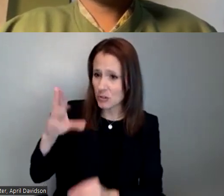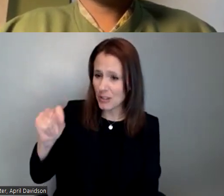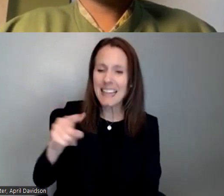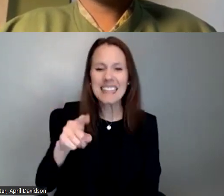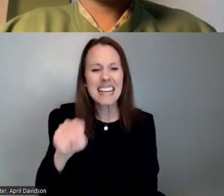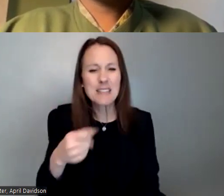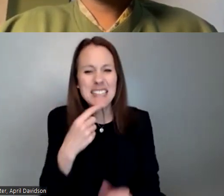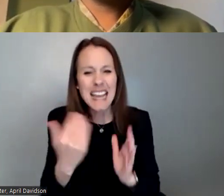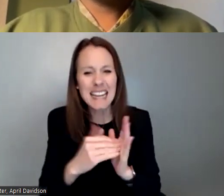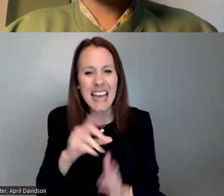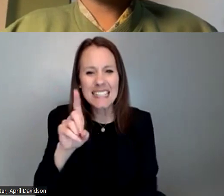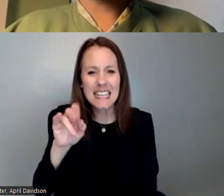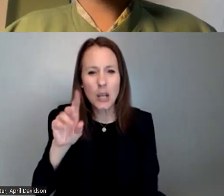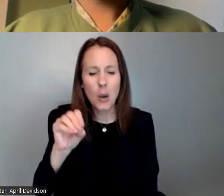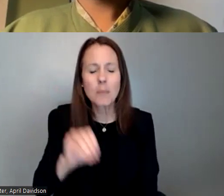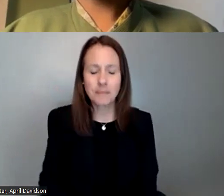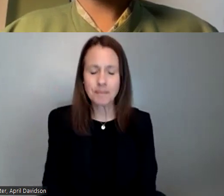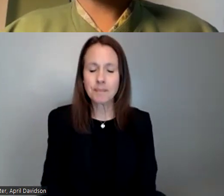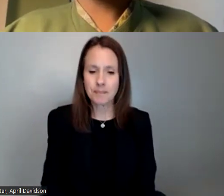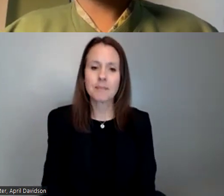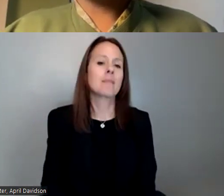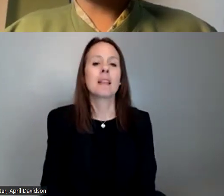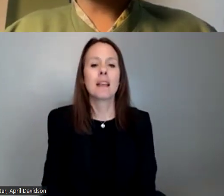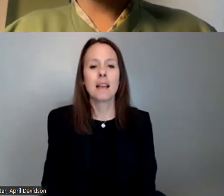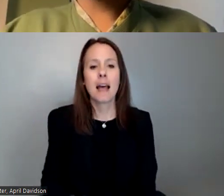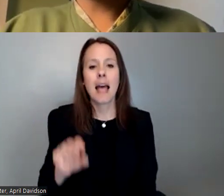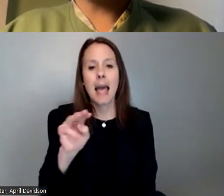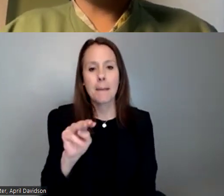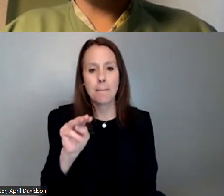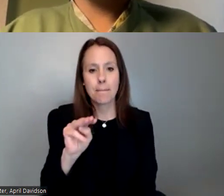that, Deco, please? yeah, it's